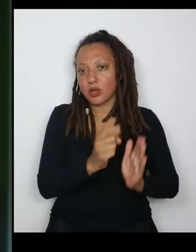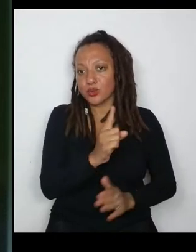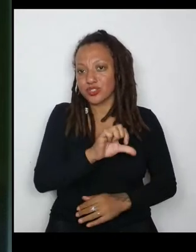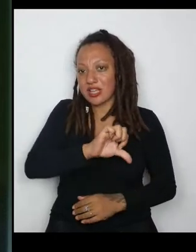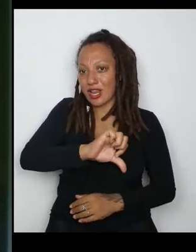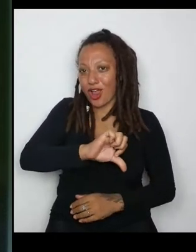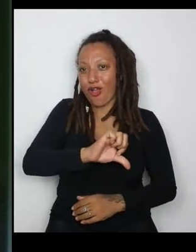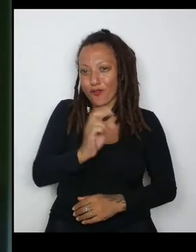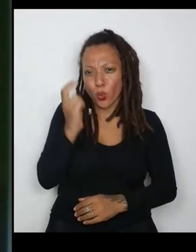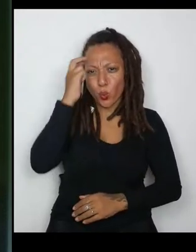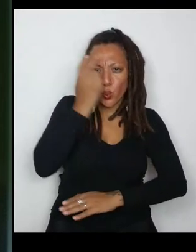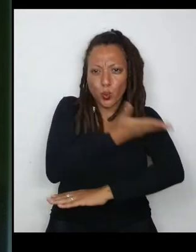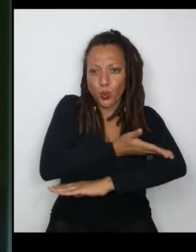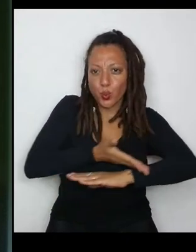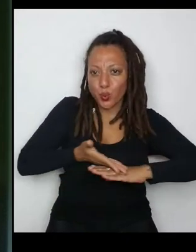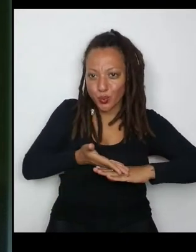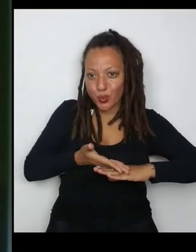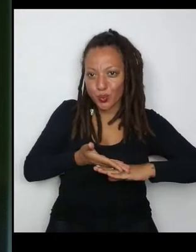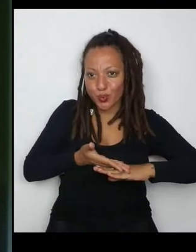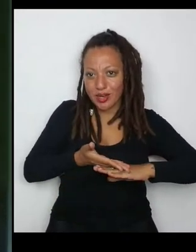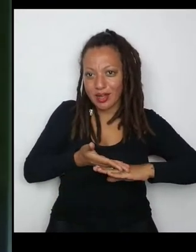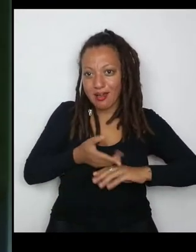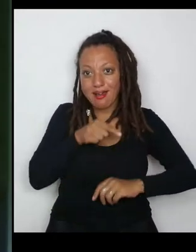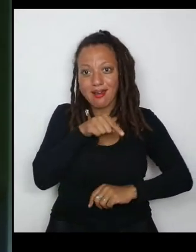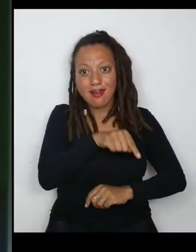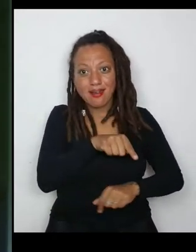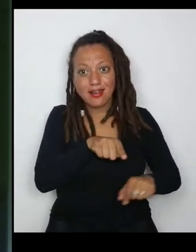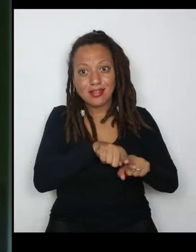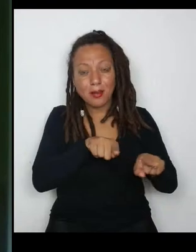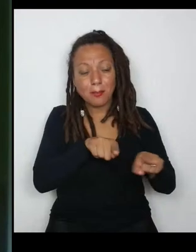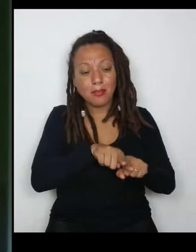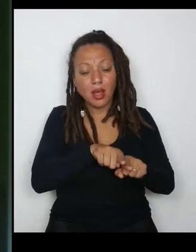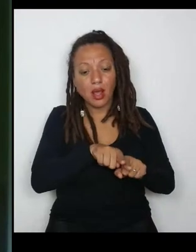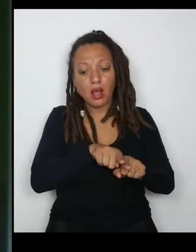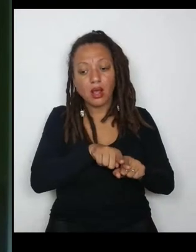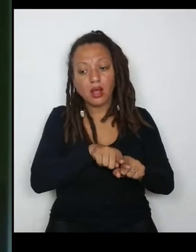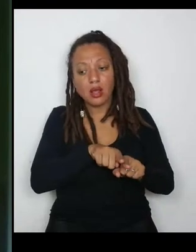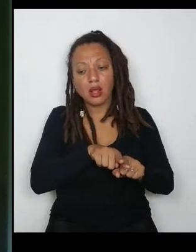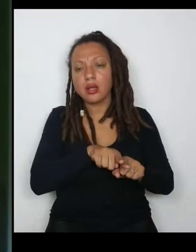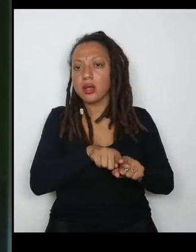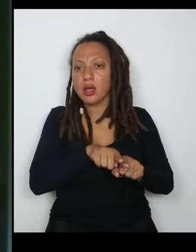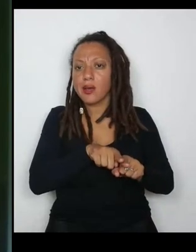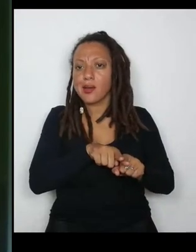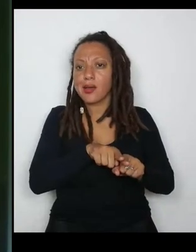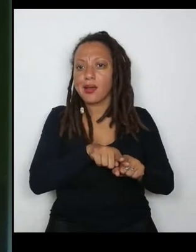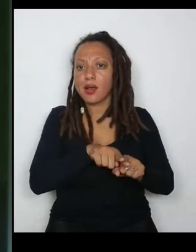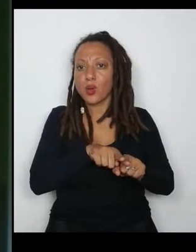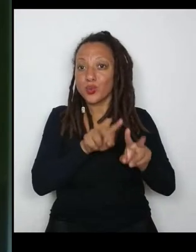bit so it's complicated i think is the answer